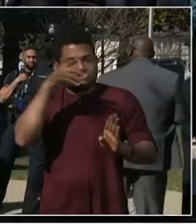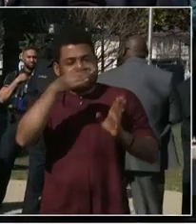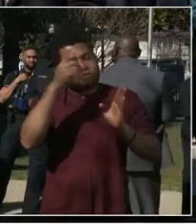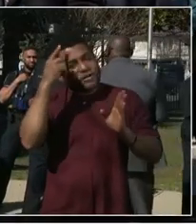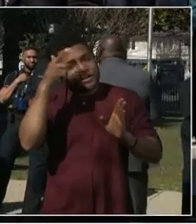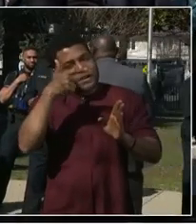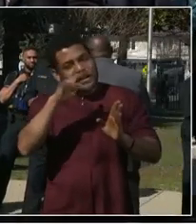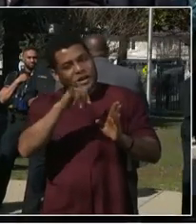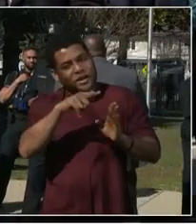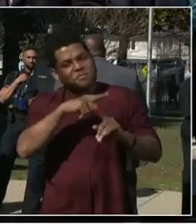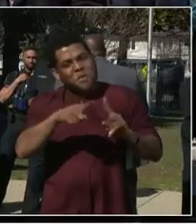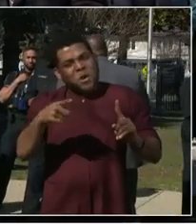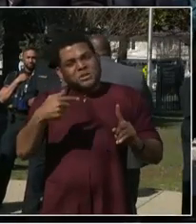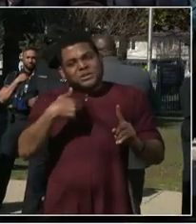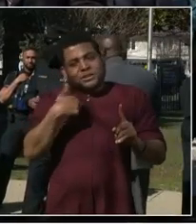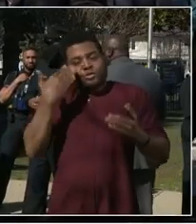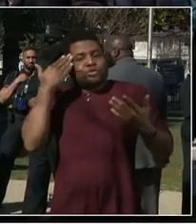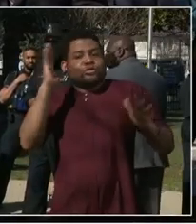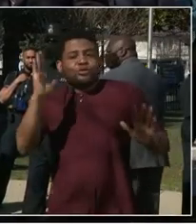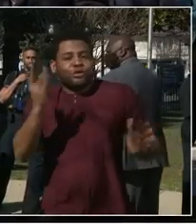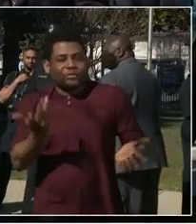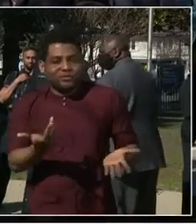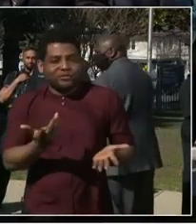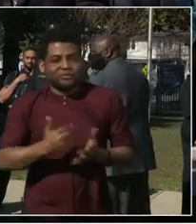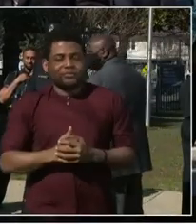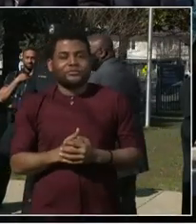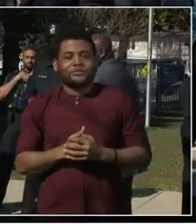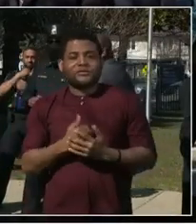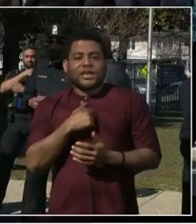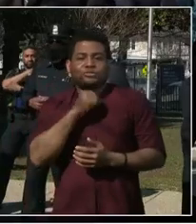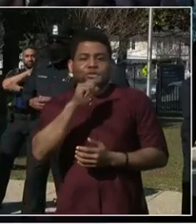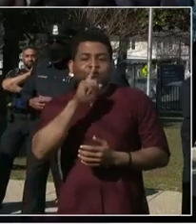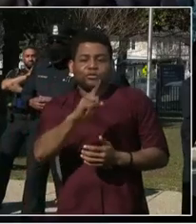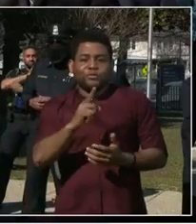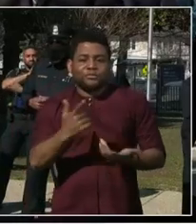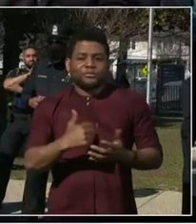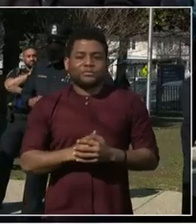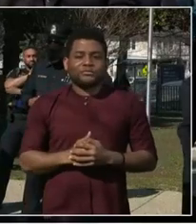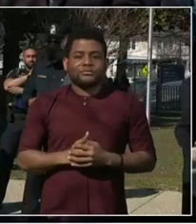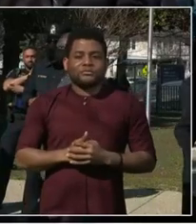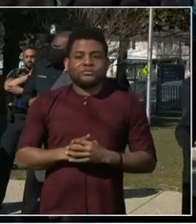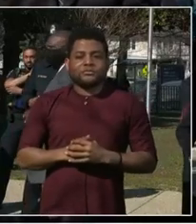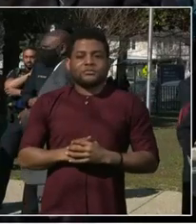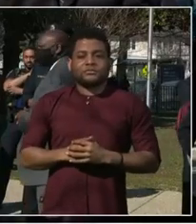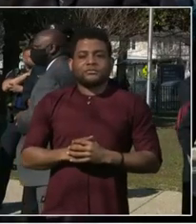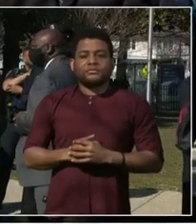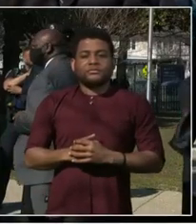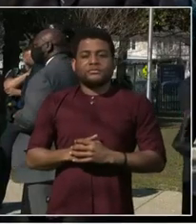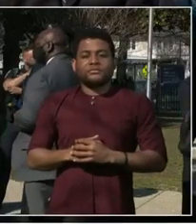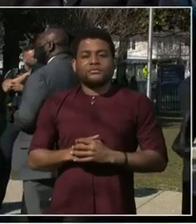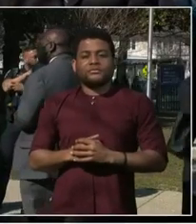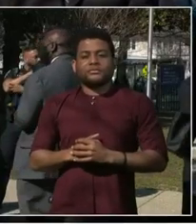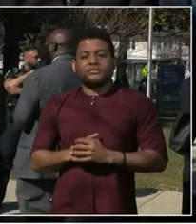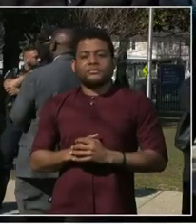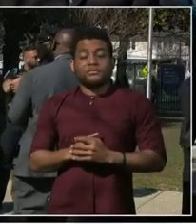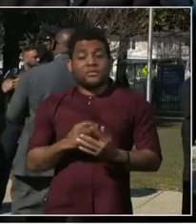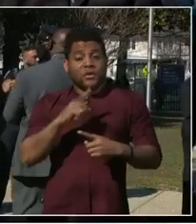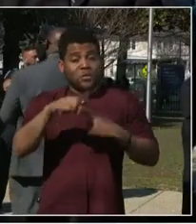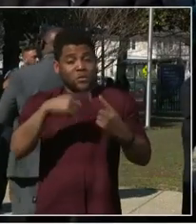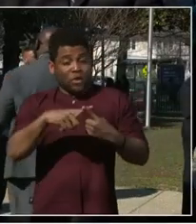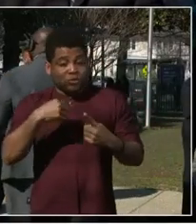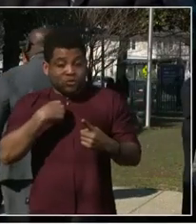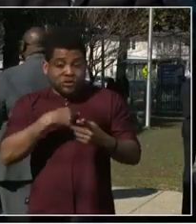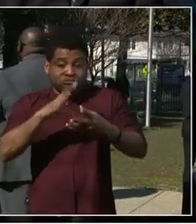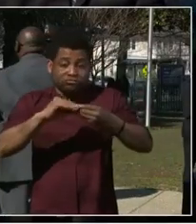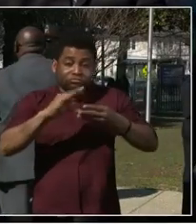do you have a question? Yes. In terms of when this came together, there was a lot more focus on